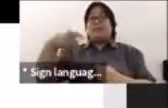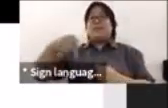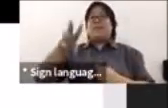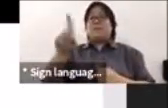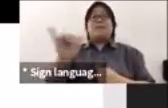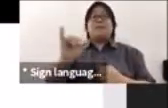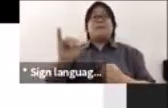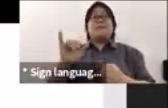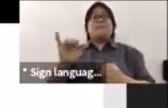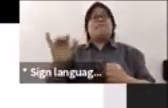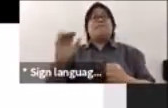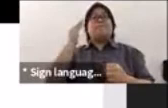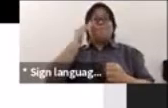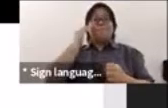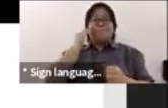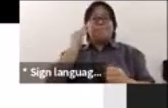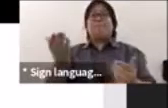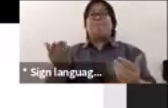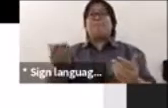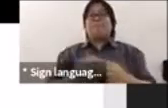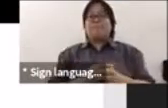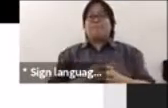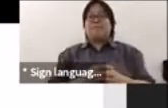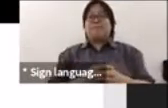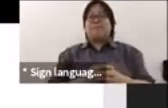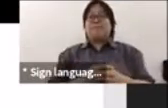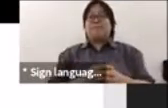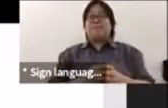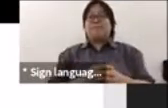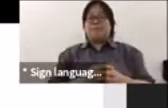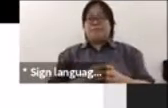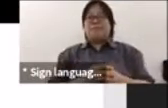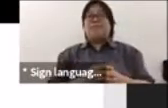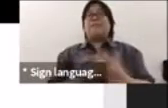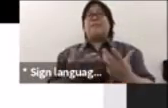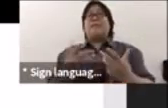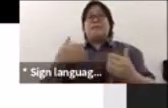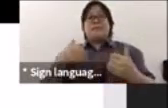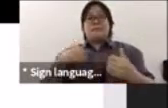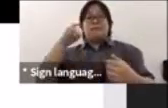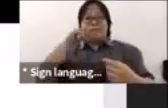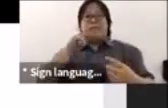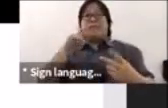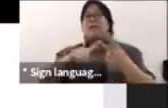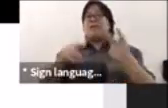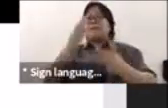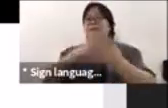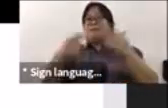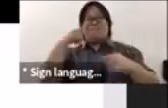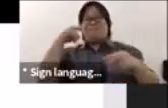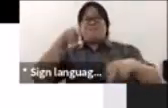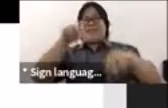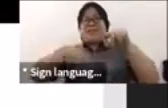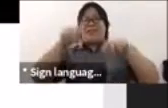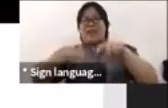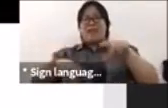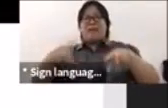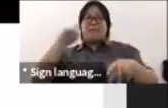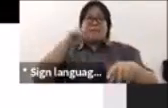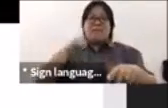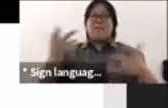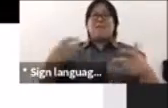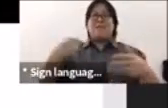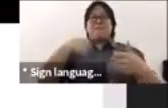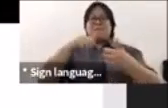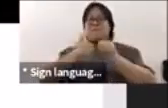considered, also known, I mean, it comes up in the literature that they are asexual, incapable of reproduction, unfit for sexual or marriage